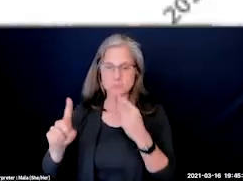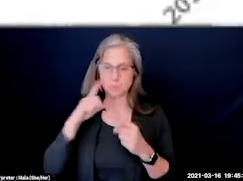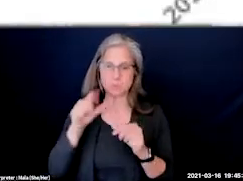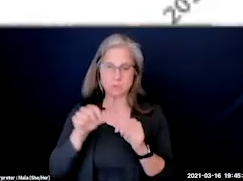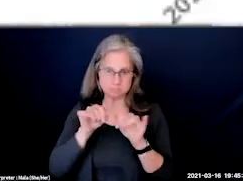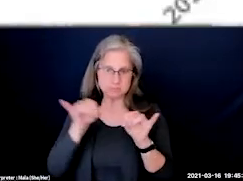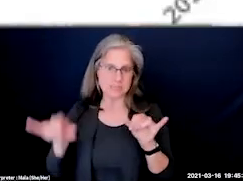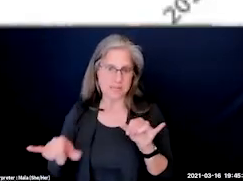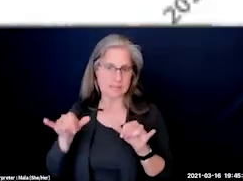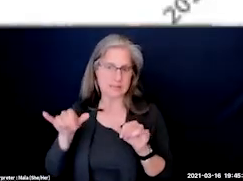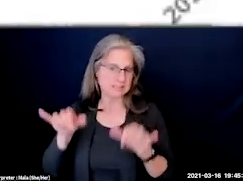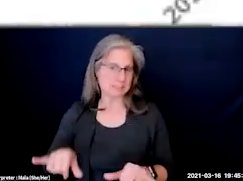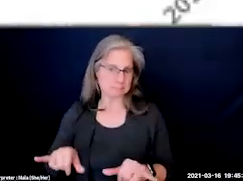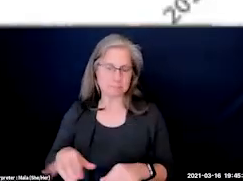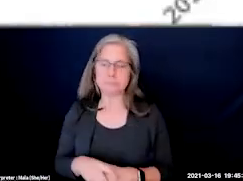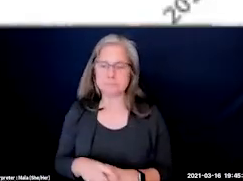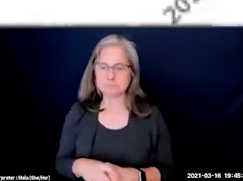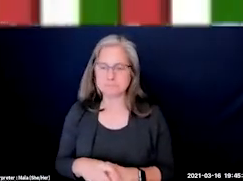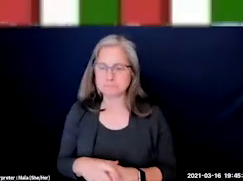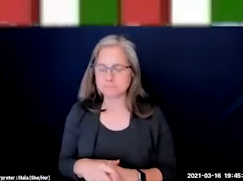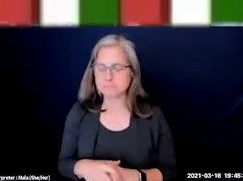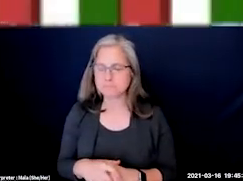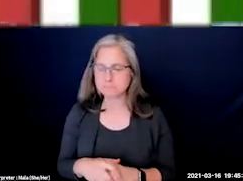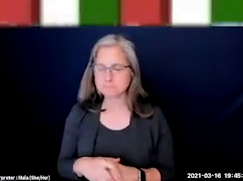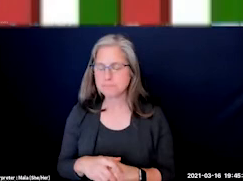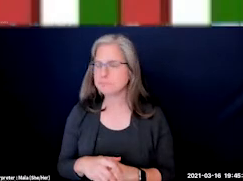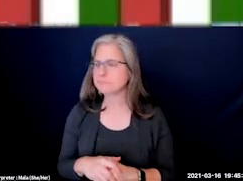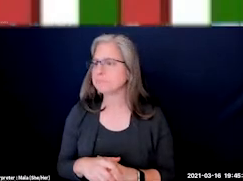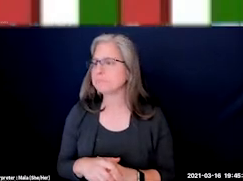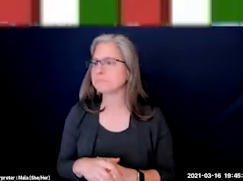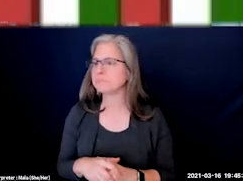time. Next slide.